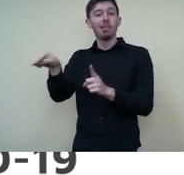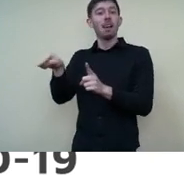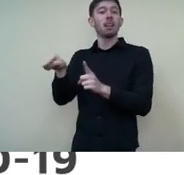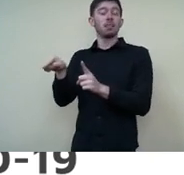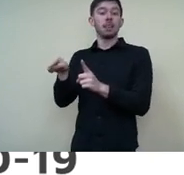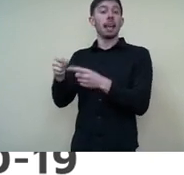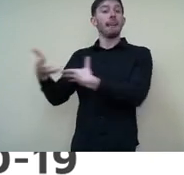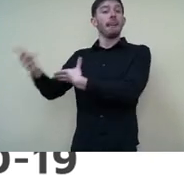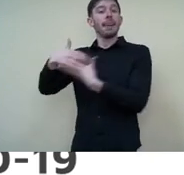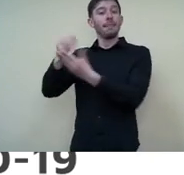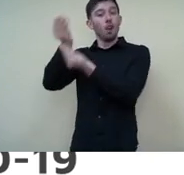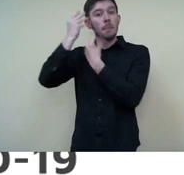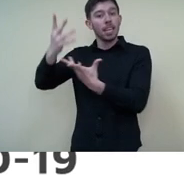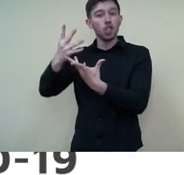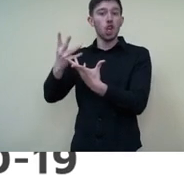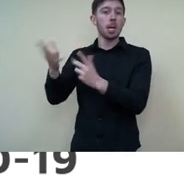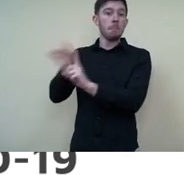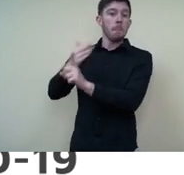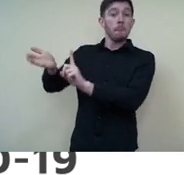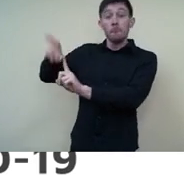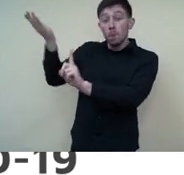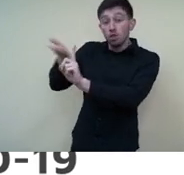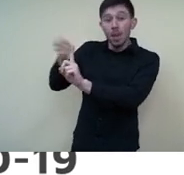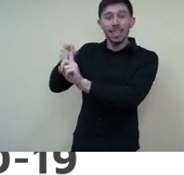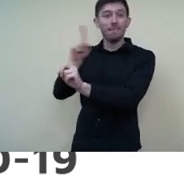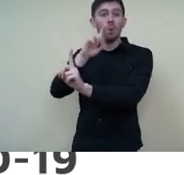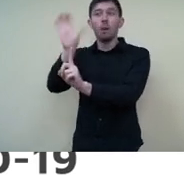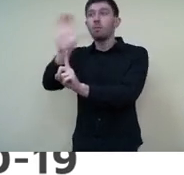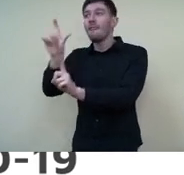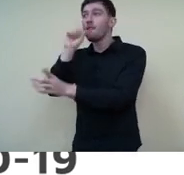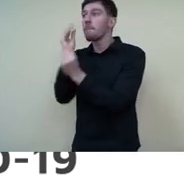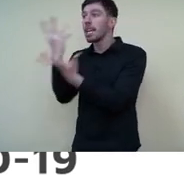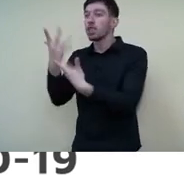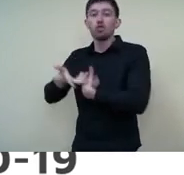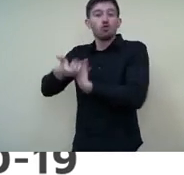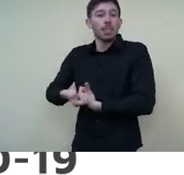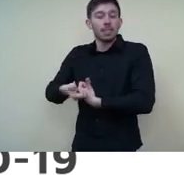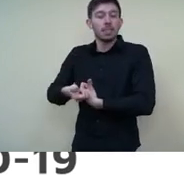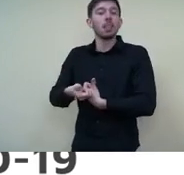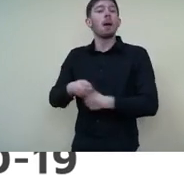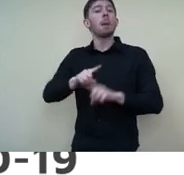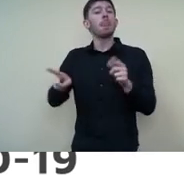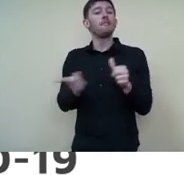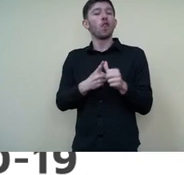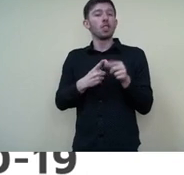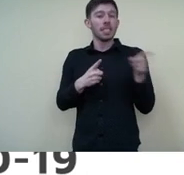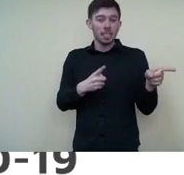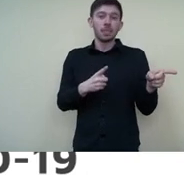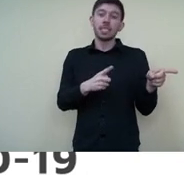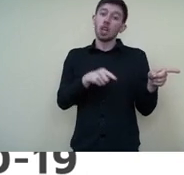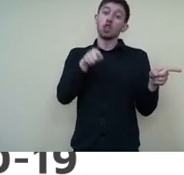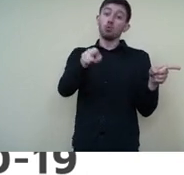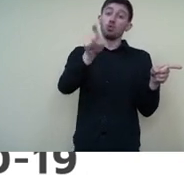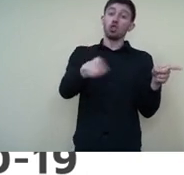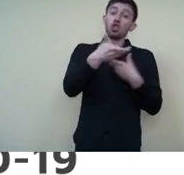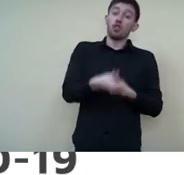informed, being persuaded to literally seek out information to then trust this vaccine. Whereas the first 2 are less about, this is why you should